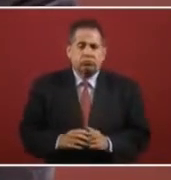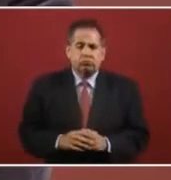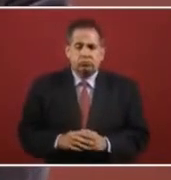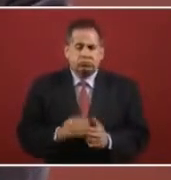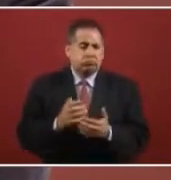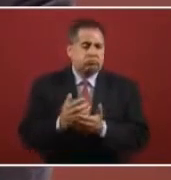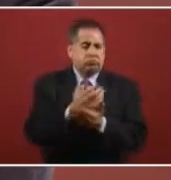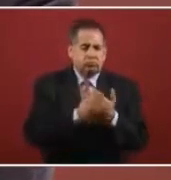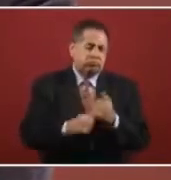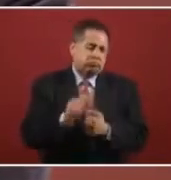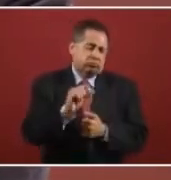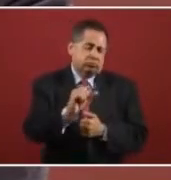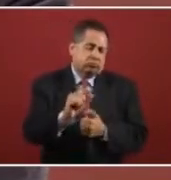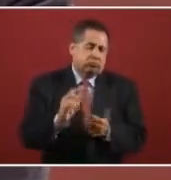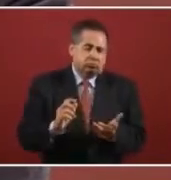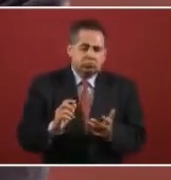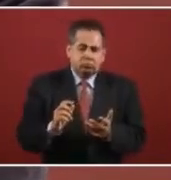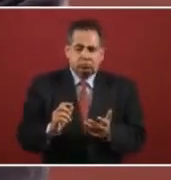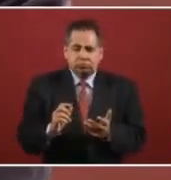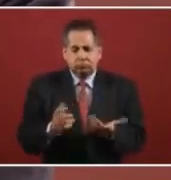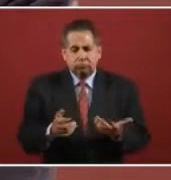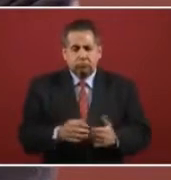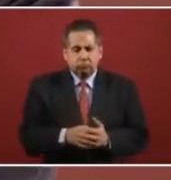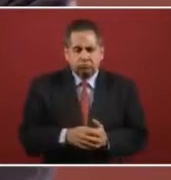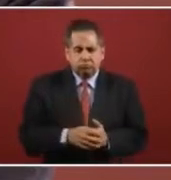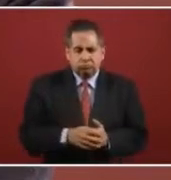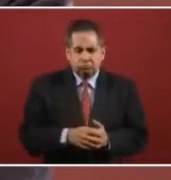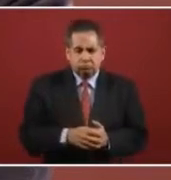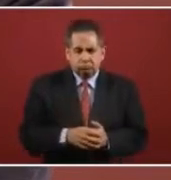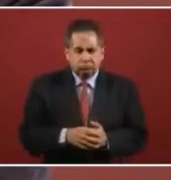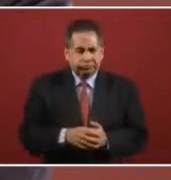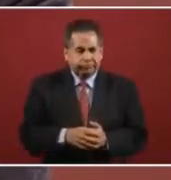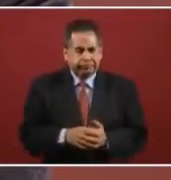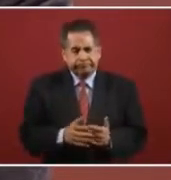ganan poco. Because they earn very little.